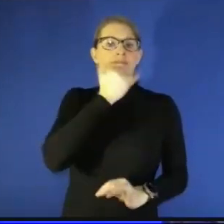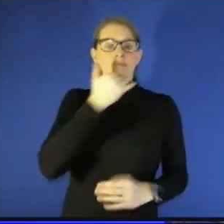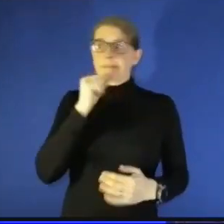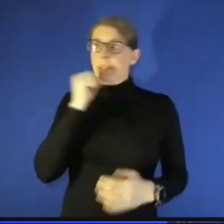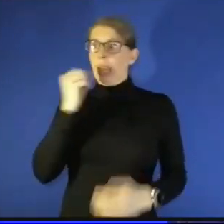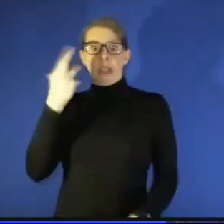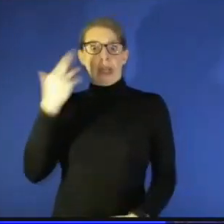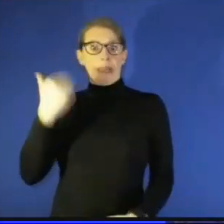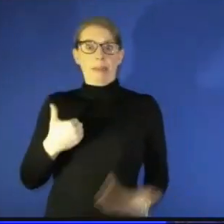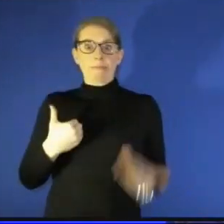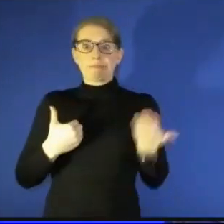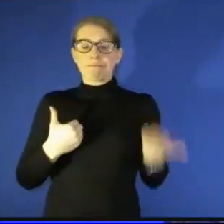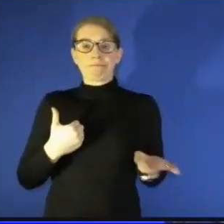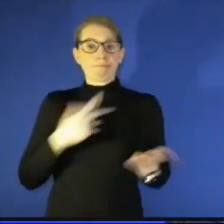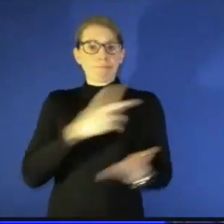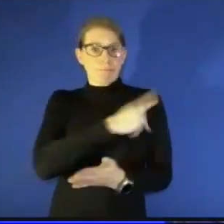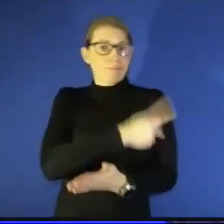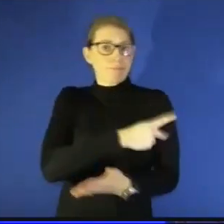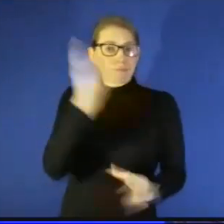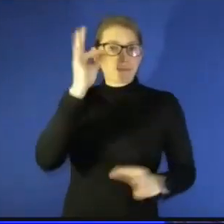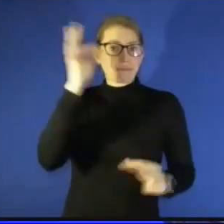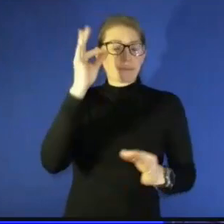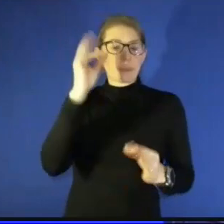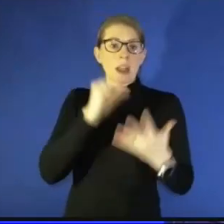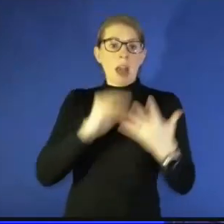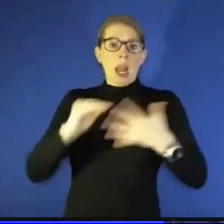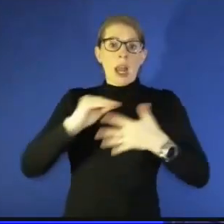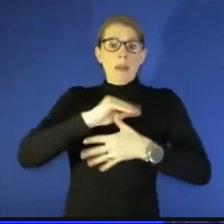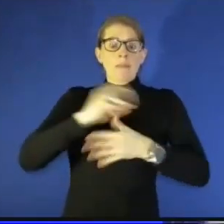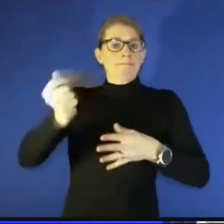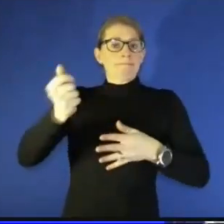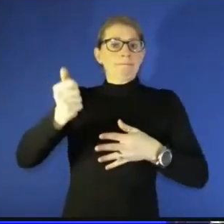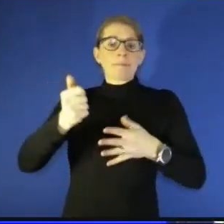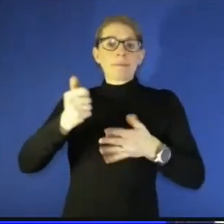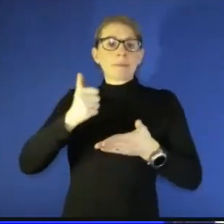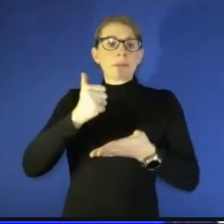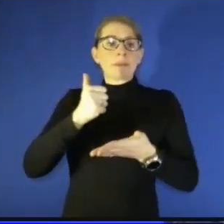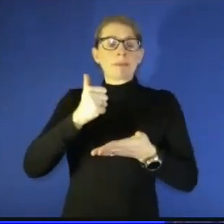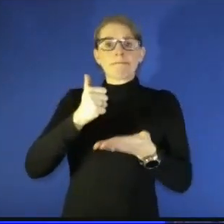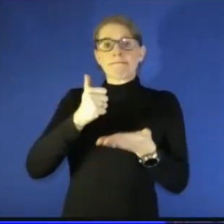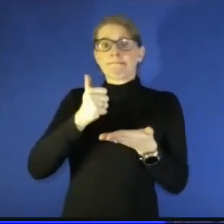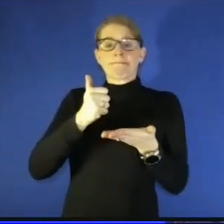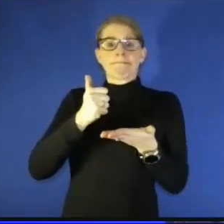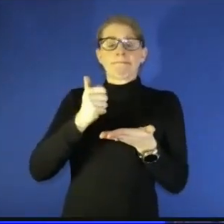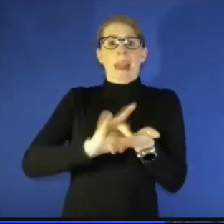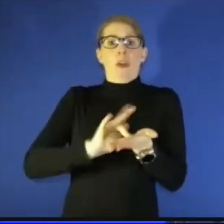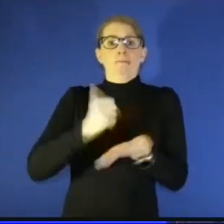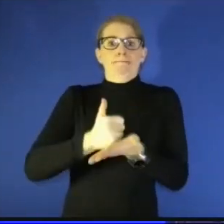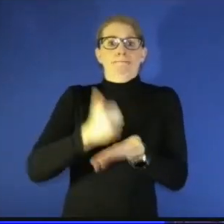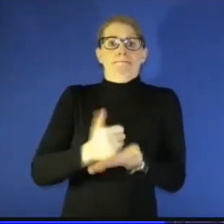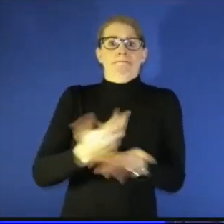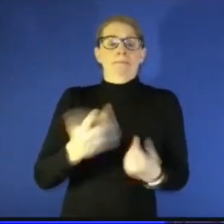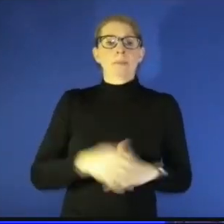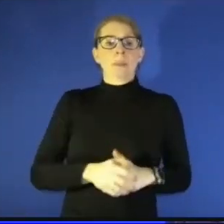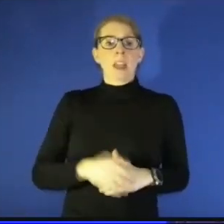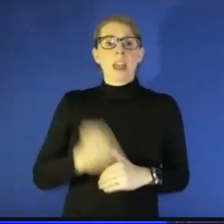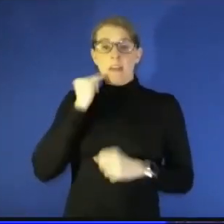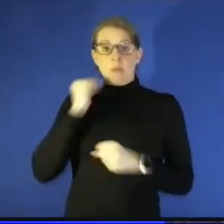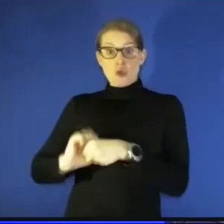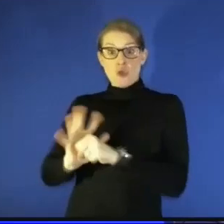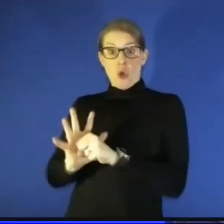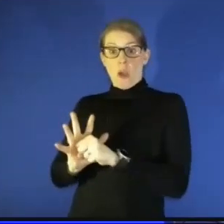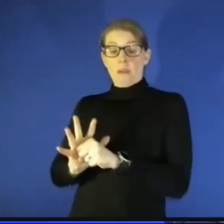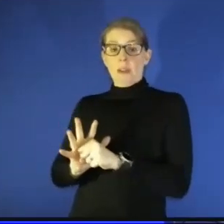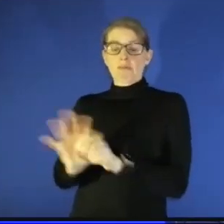it's not very high on their list of immediate medical concerns. So when you have something like COVID, which is so